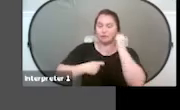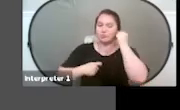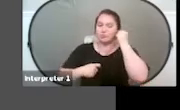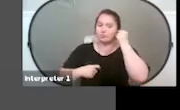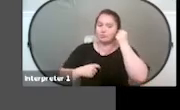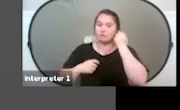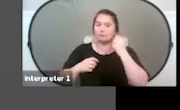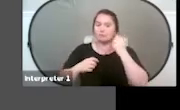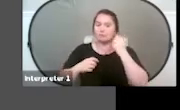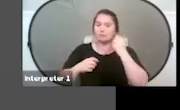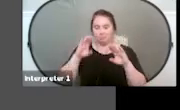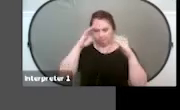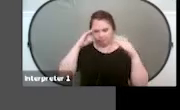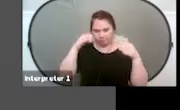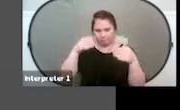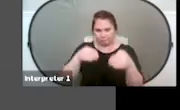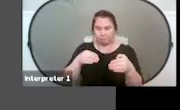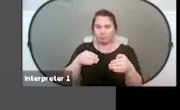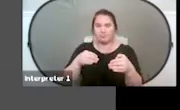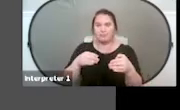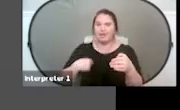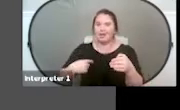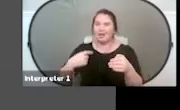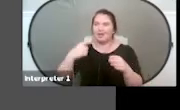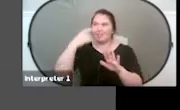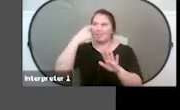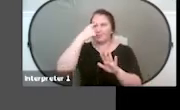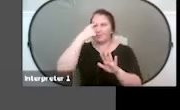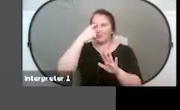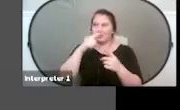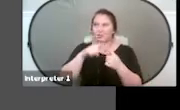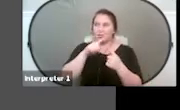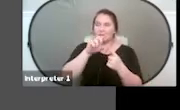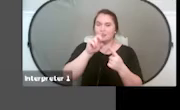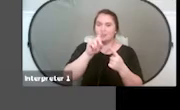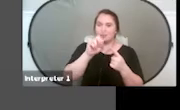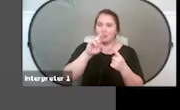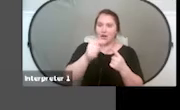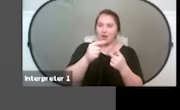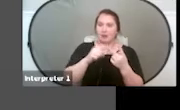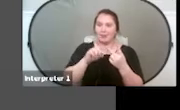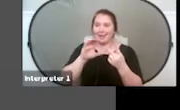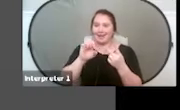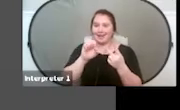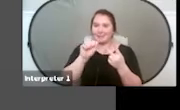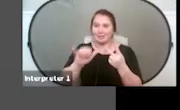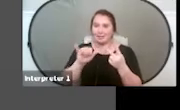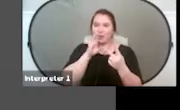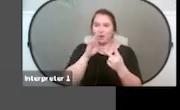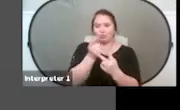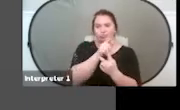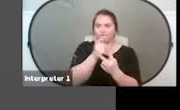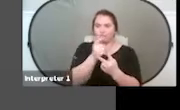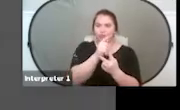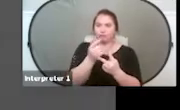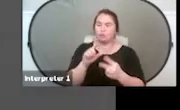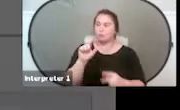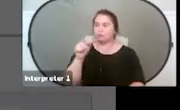costs a little bit. And I think Doug and Casey may jump in as needed here as well. So Doug, I'll turn it over to you.